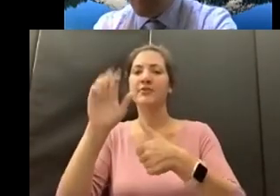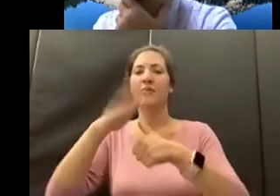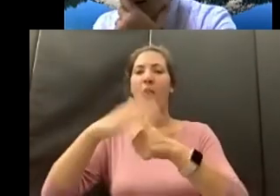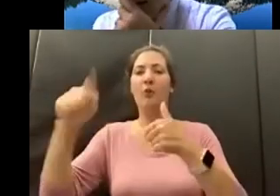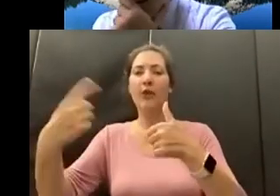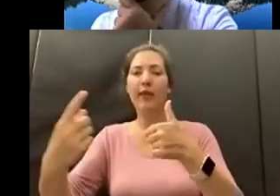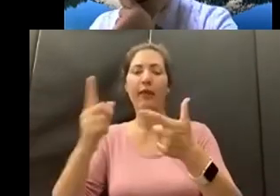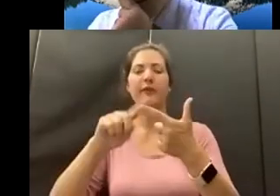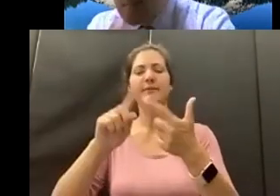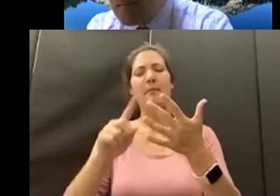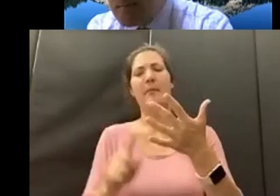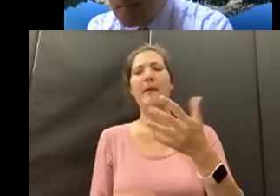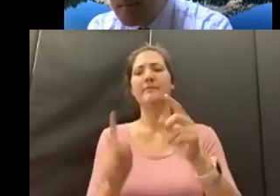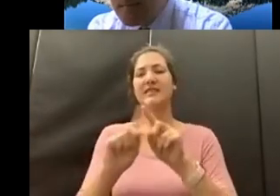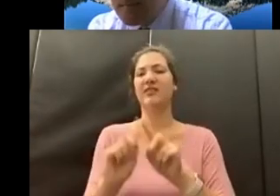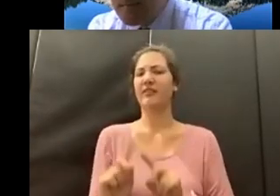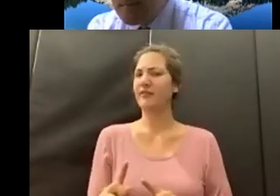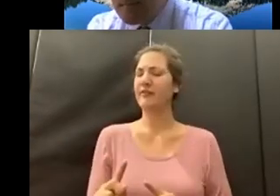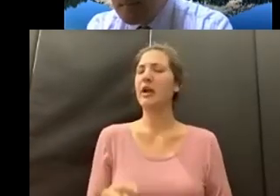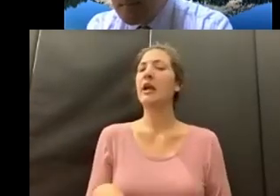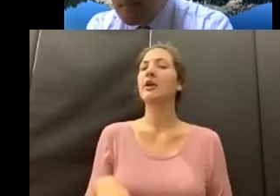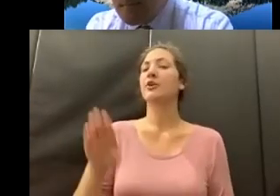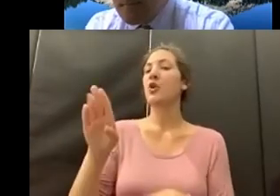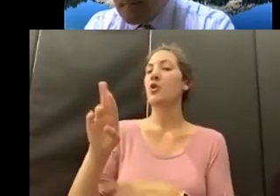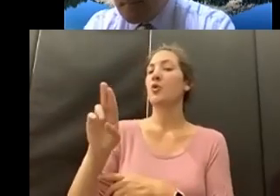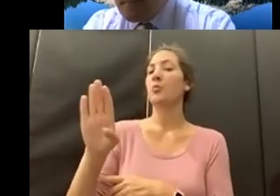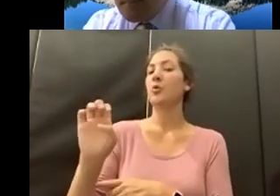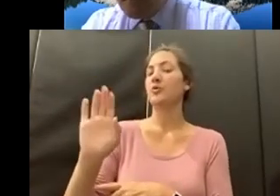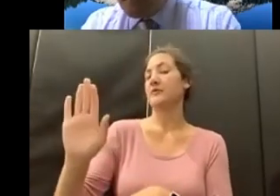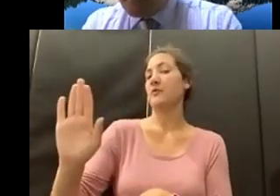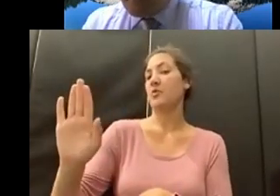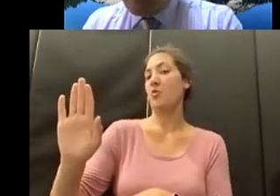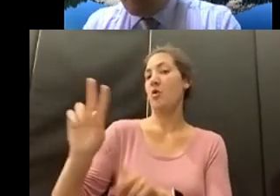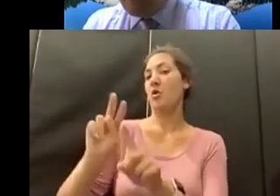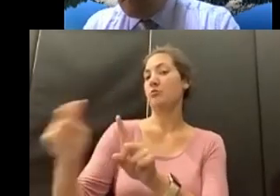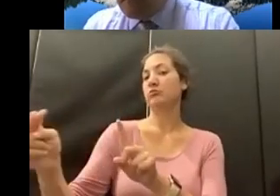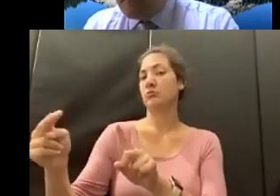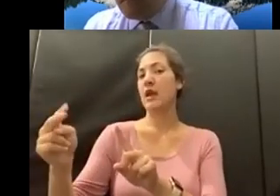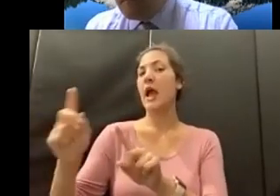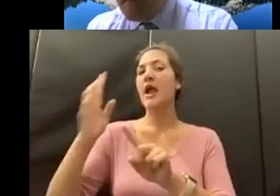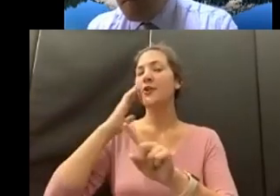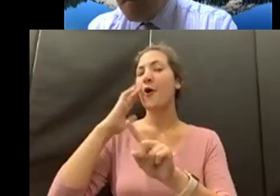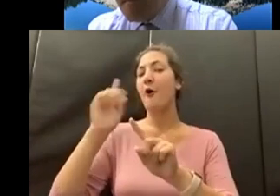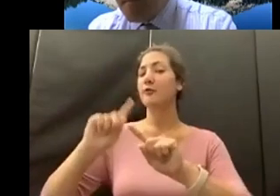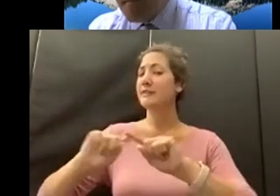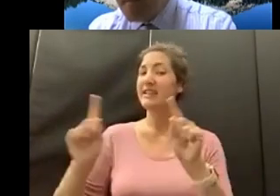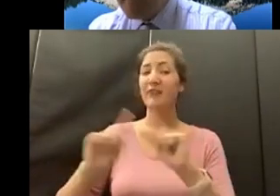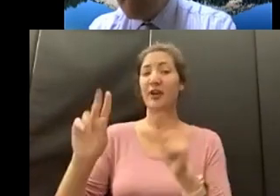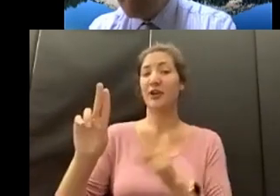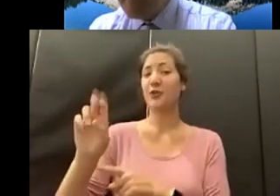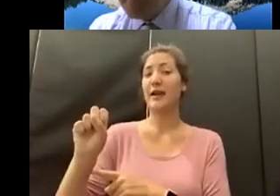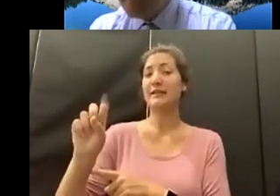Bruce, from your office, Dolly has worked to get us numerous USDA grants for food